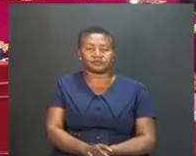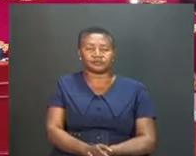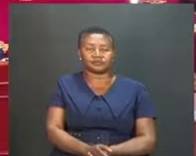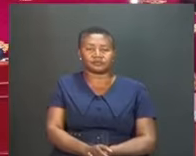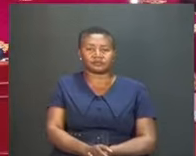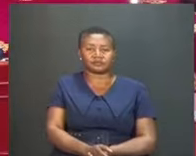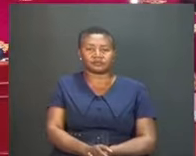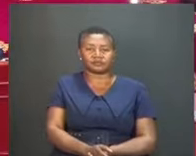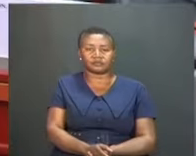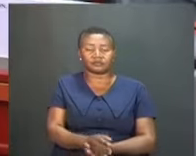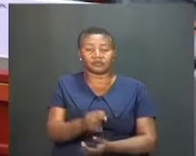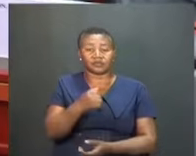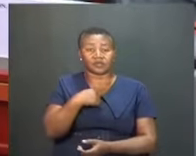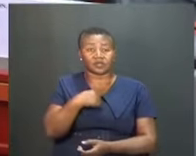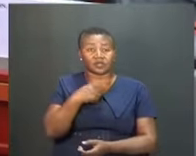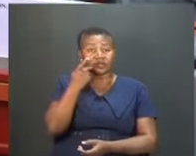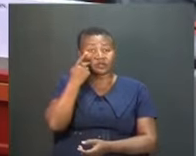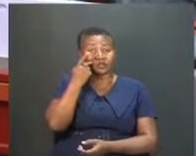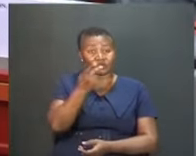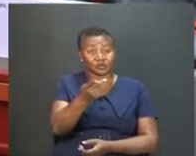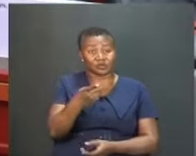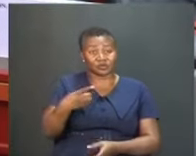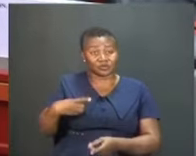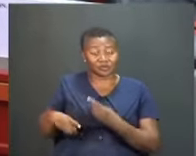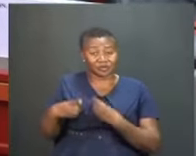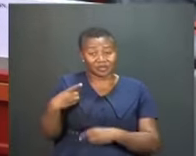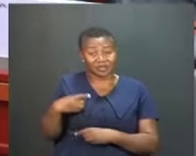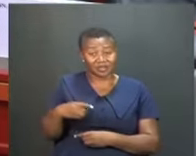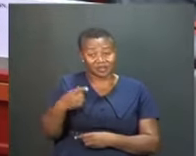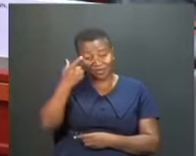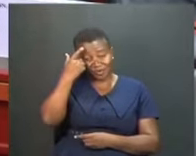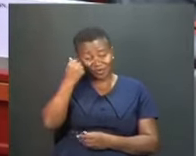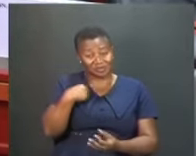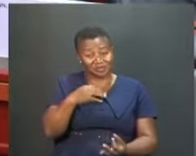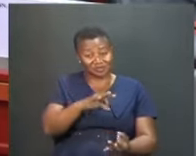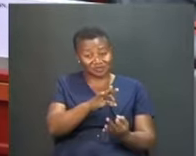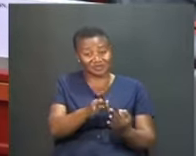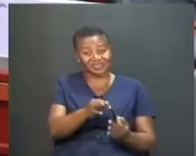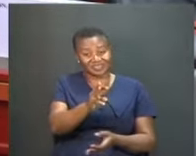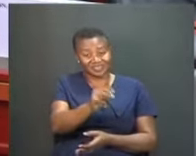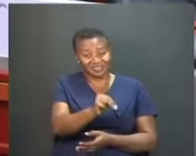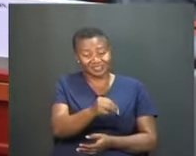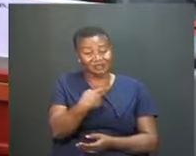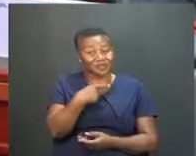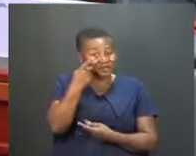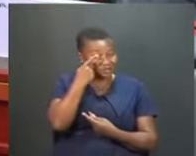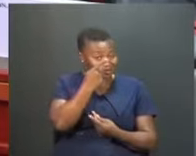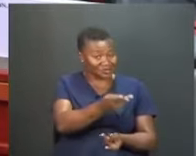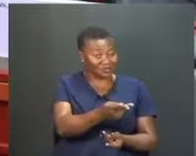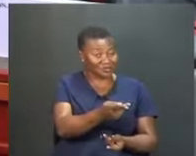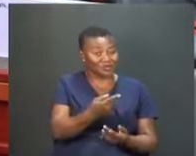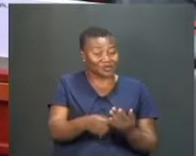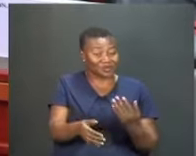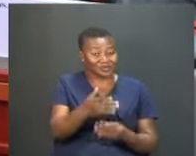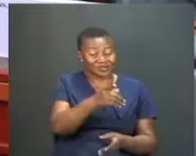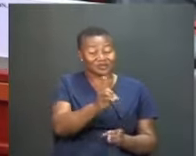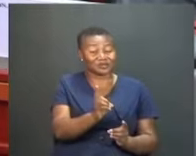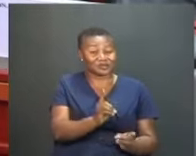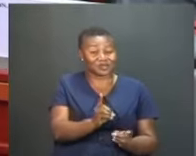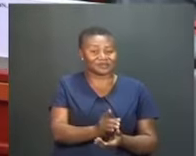I saw the drama because I faced this side. I saw the drama on that side. Mr.